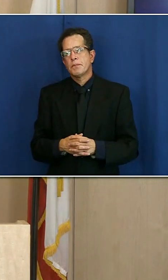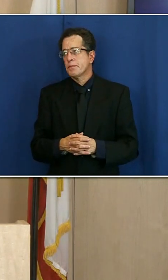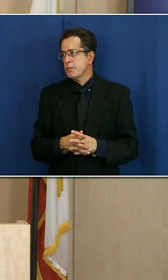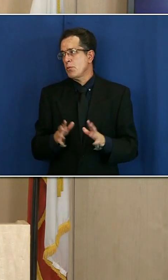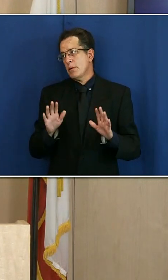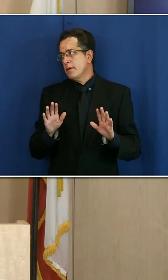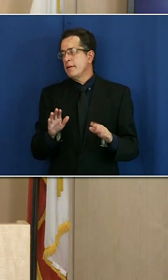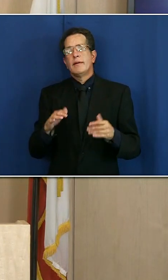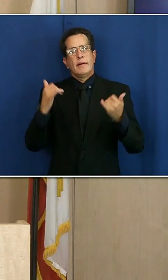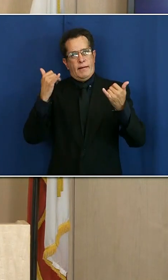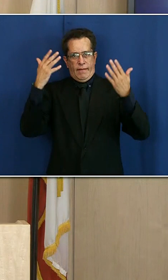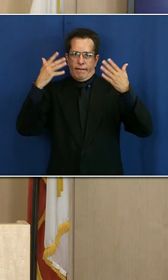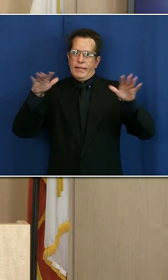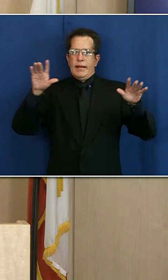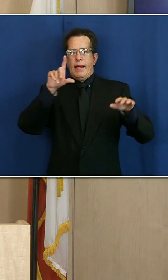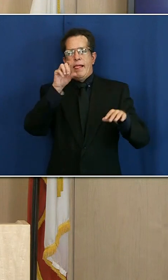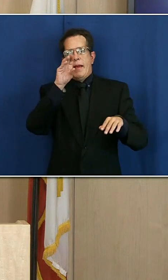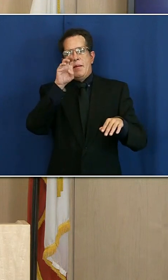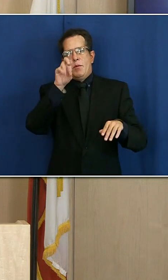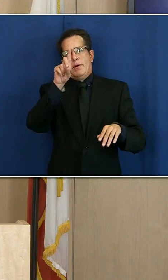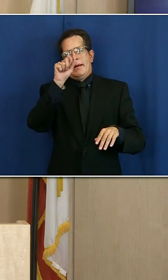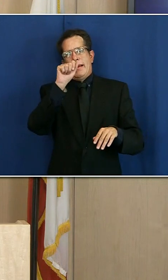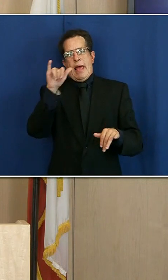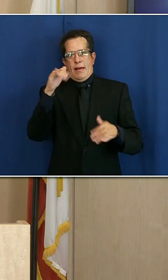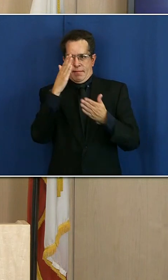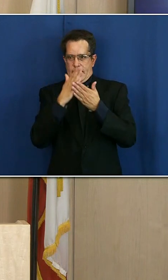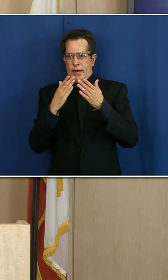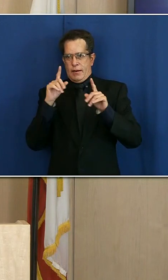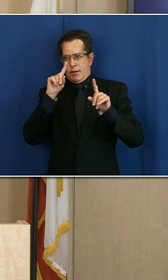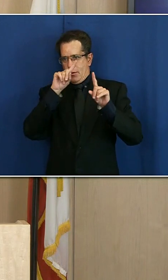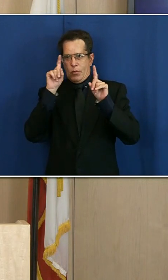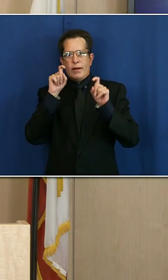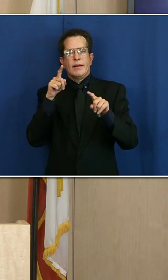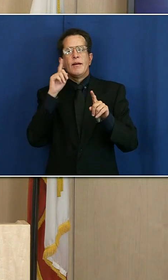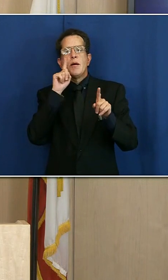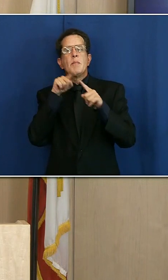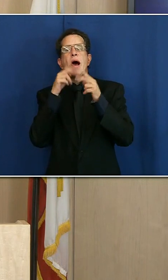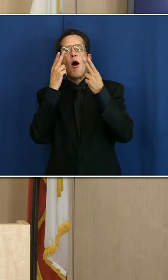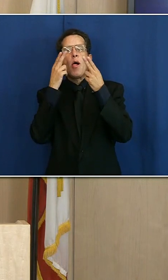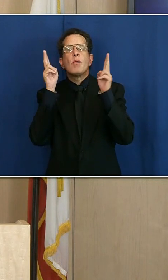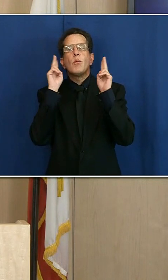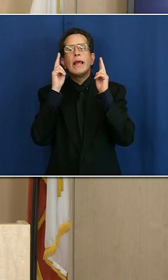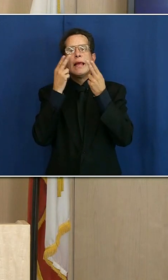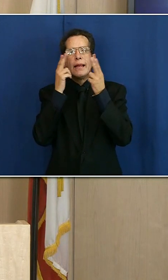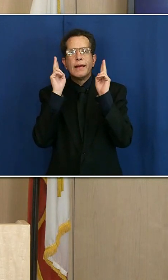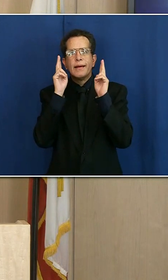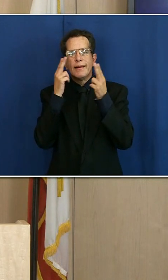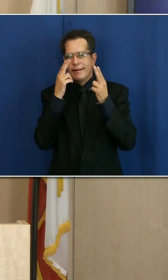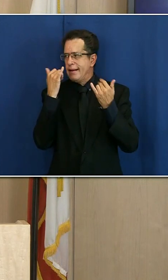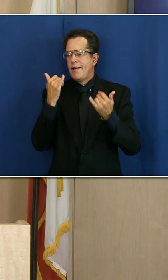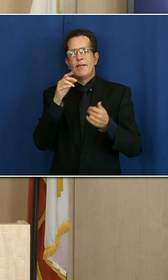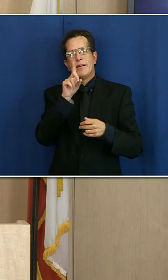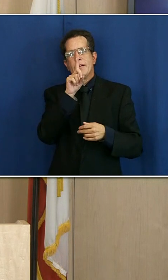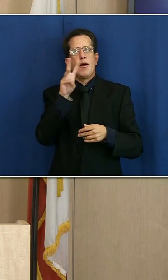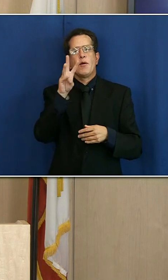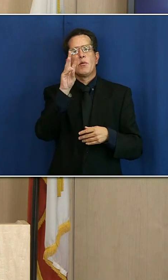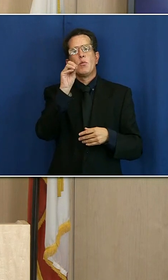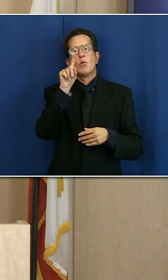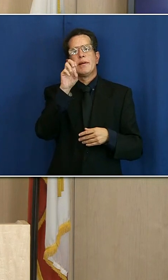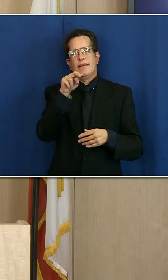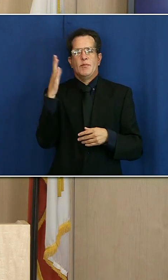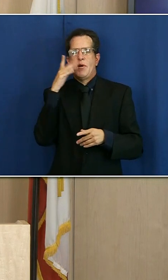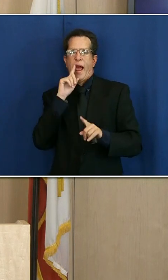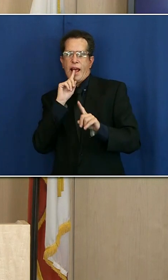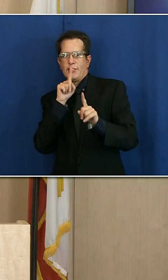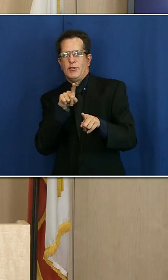Well, we just got through Labor Day, but already we're having questions concerning Halloween. So I'm going to ask Dr. Wooten to come on up and be prepared to respond to